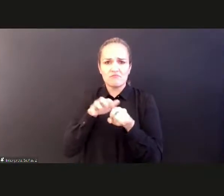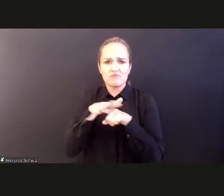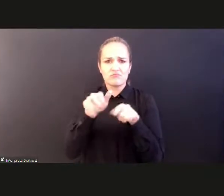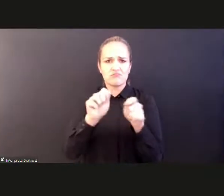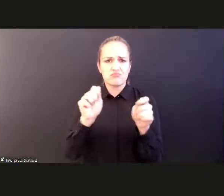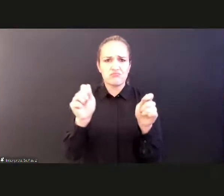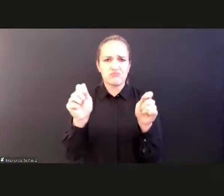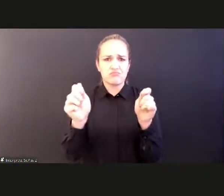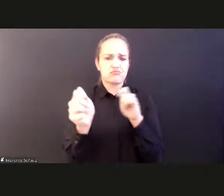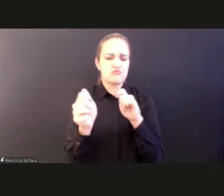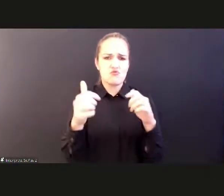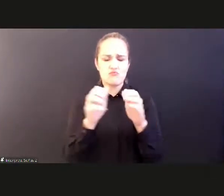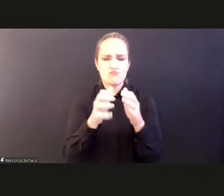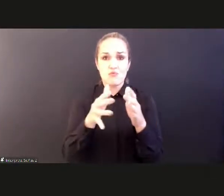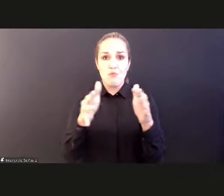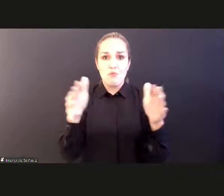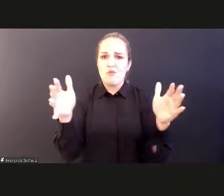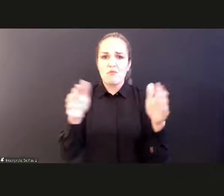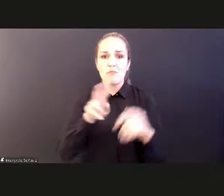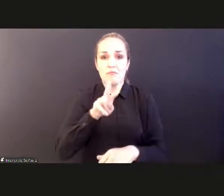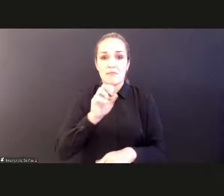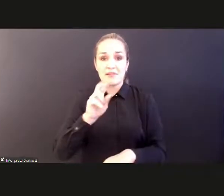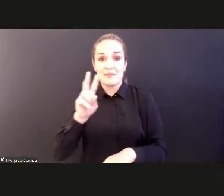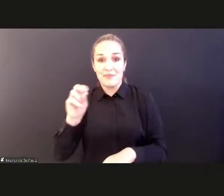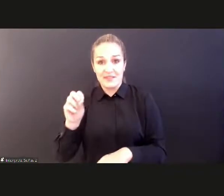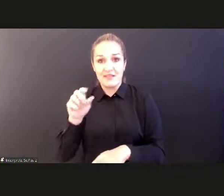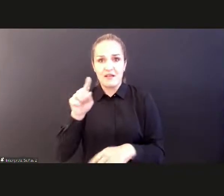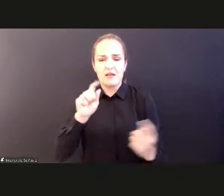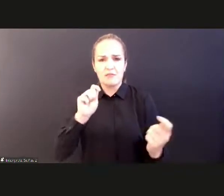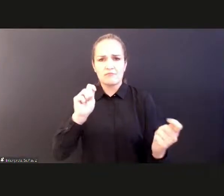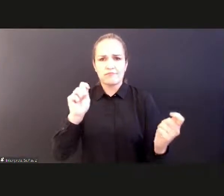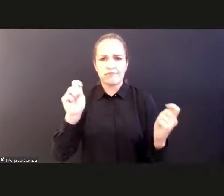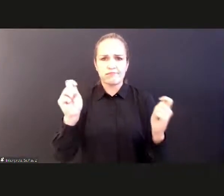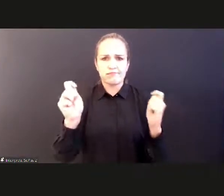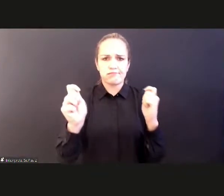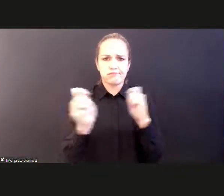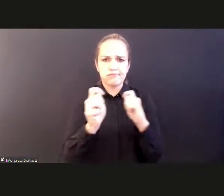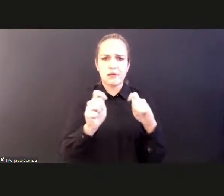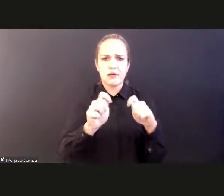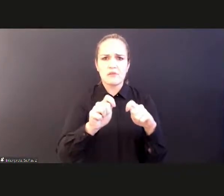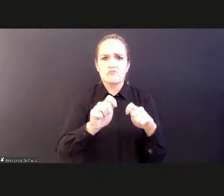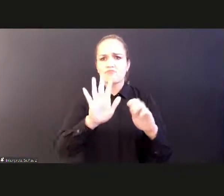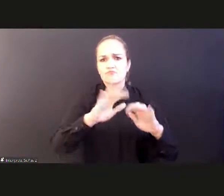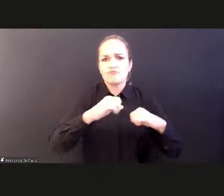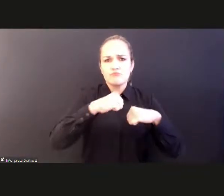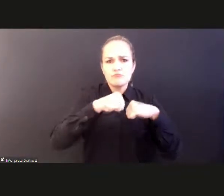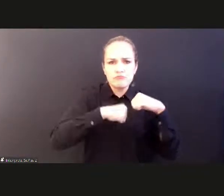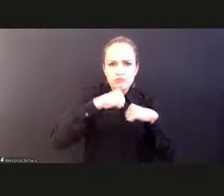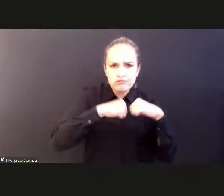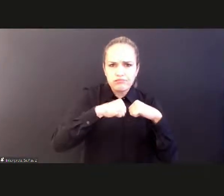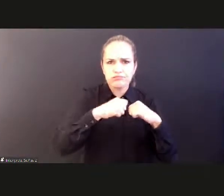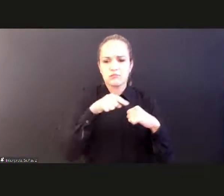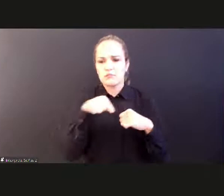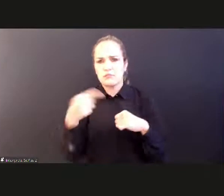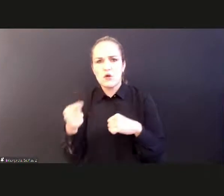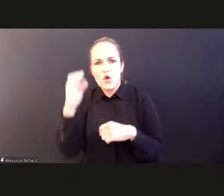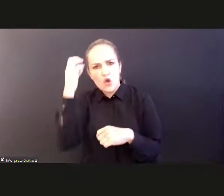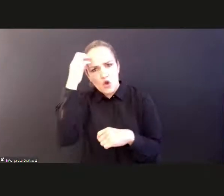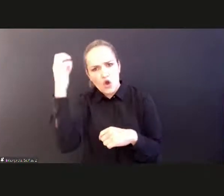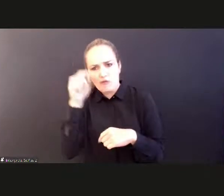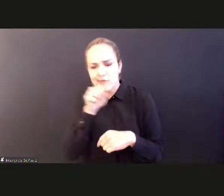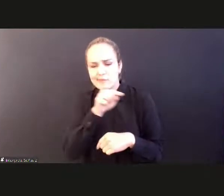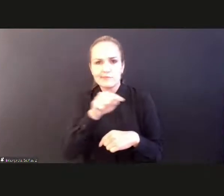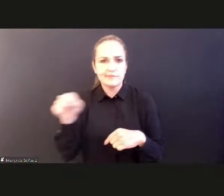the digital transformation of firms and the government has accelerated, partly